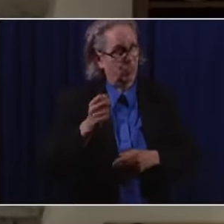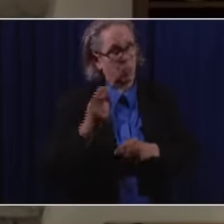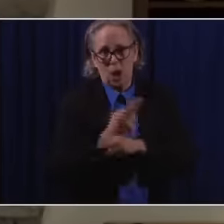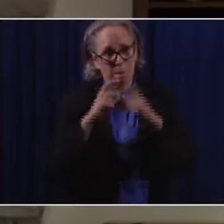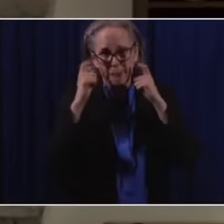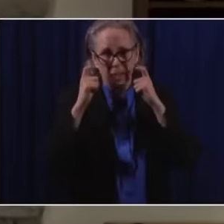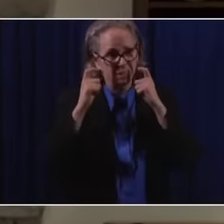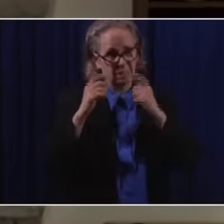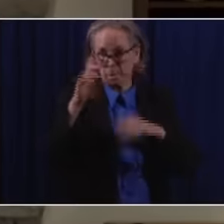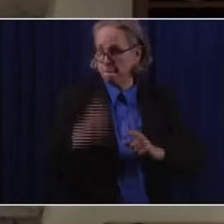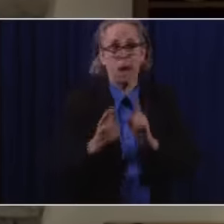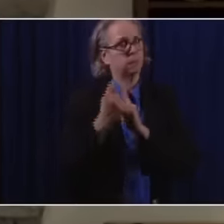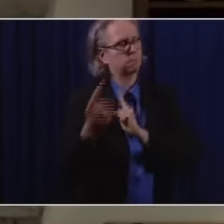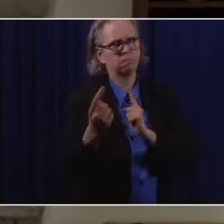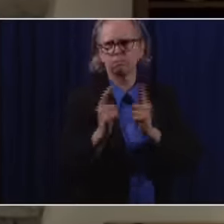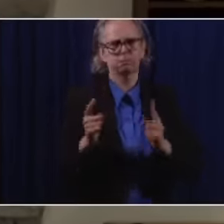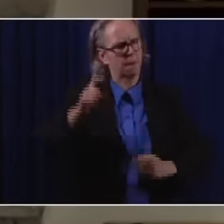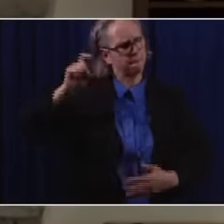space.